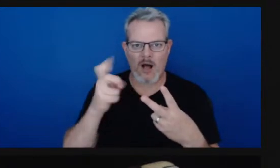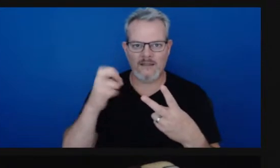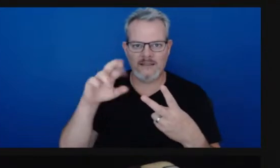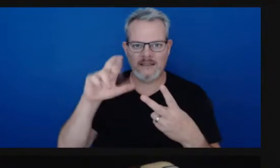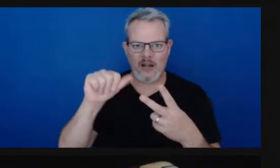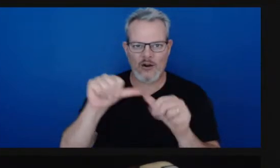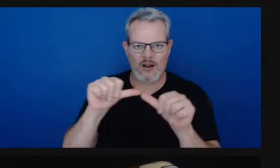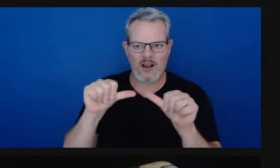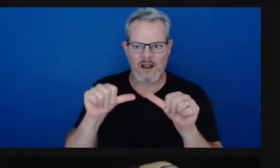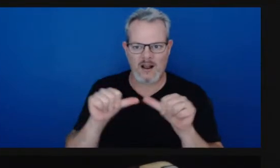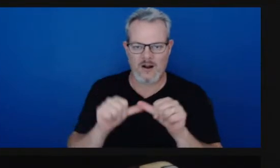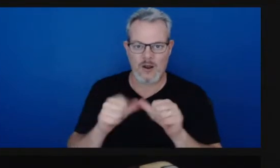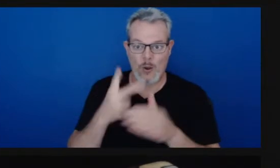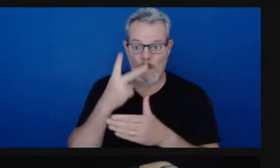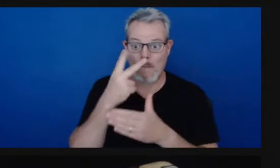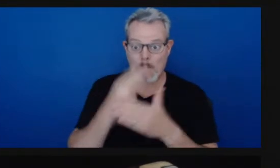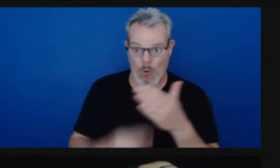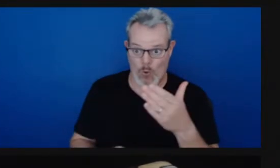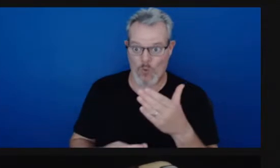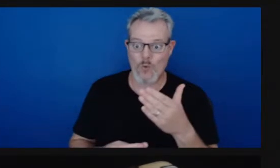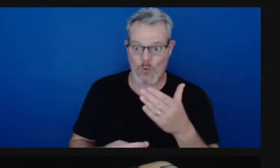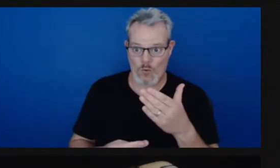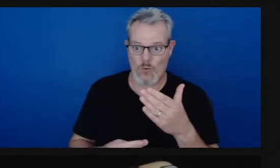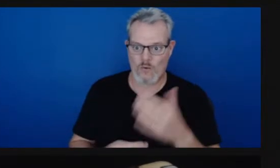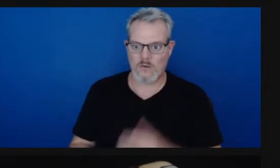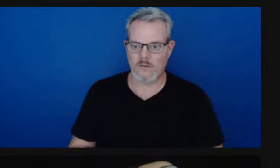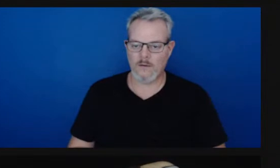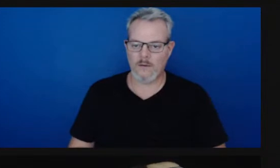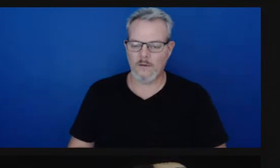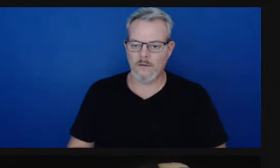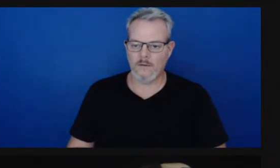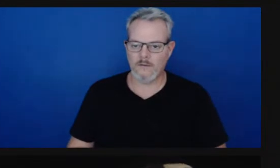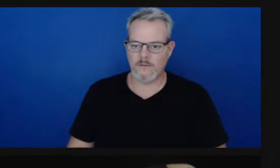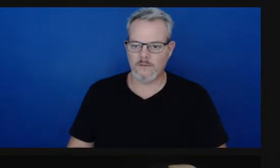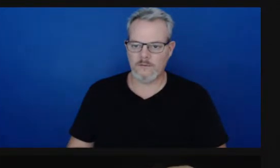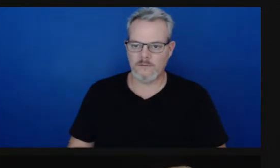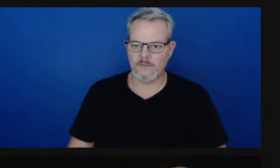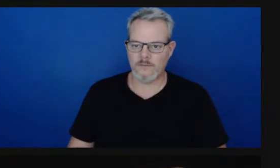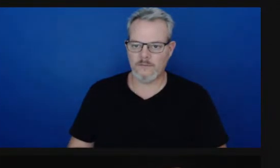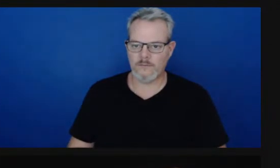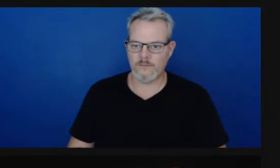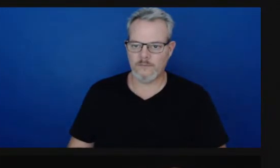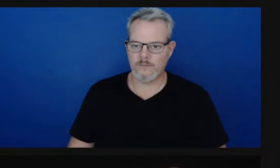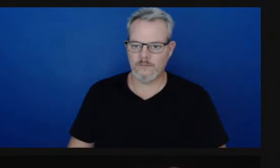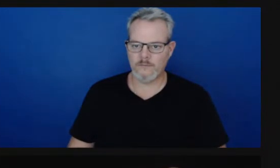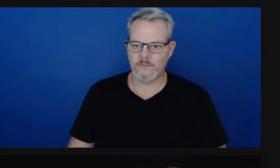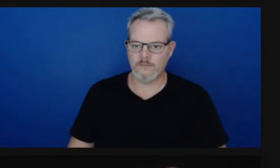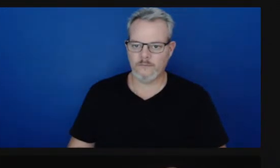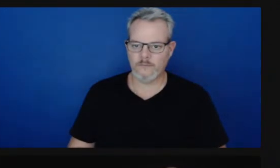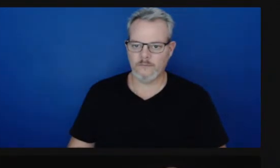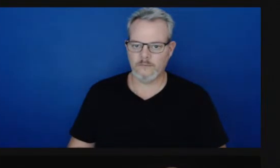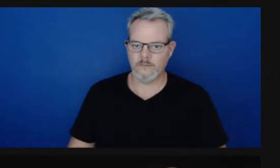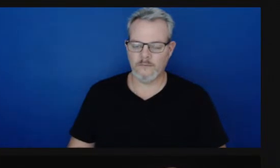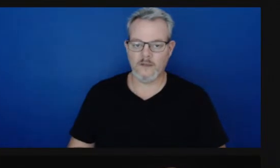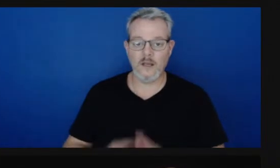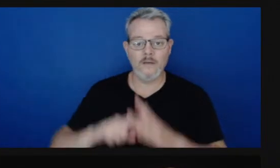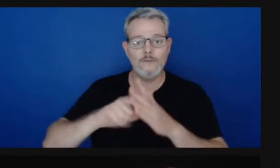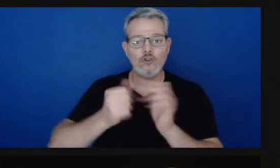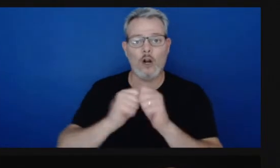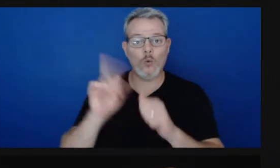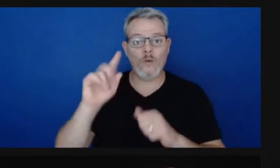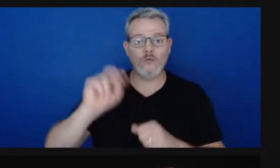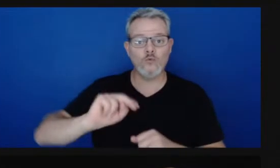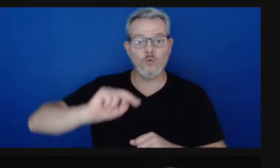presently, right there. If we look at some of the stations, like start from the north and go south, Uikahuna at the north end